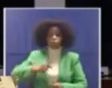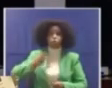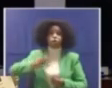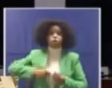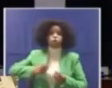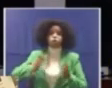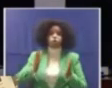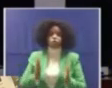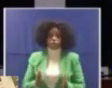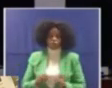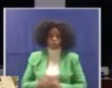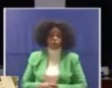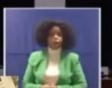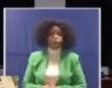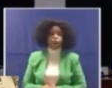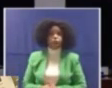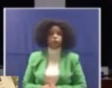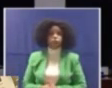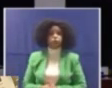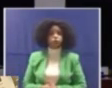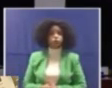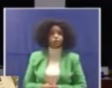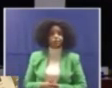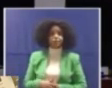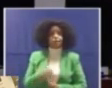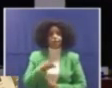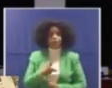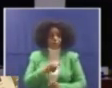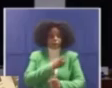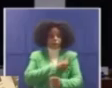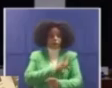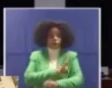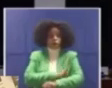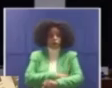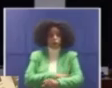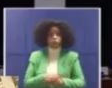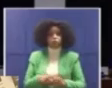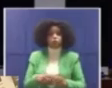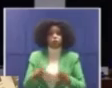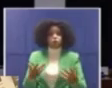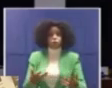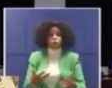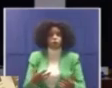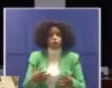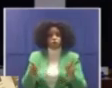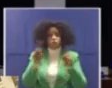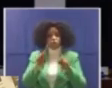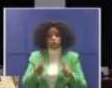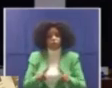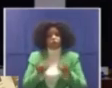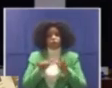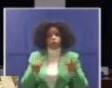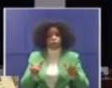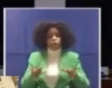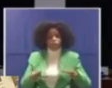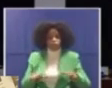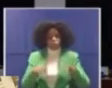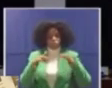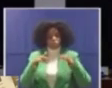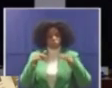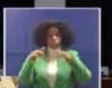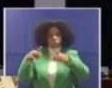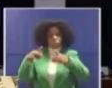Honorable Speaker, the mandate of the Special Envoy to South Sudan differs with that of